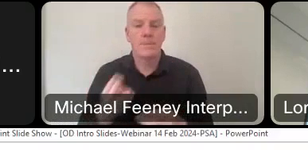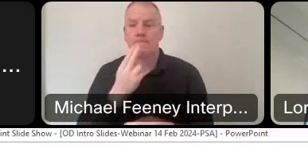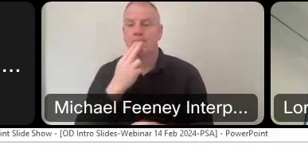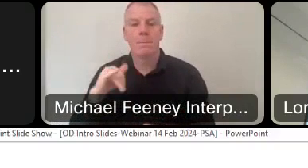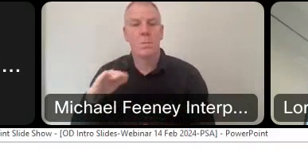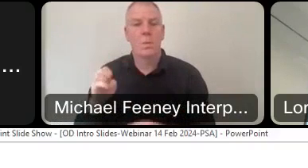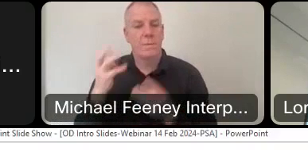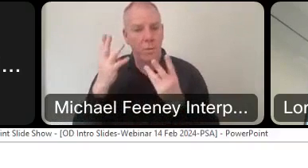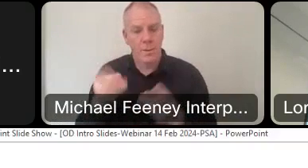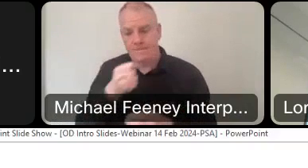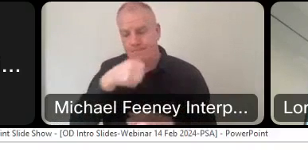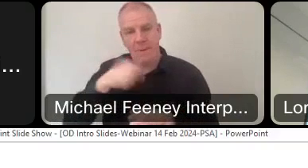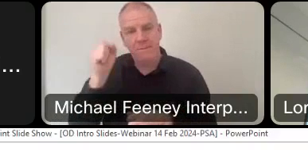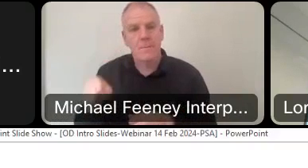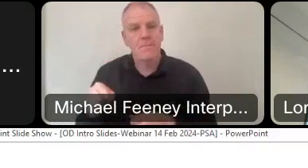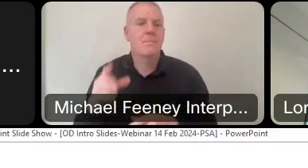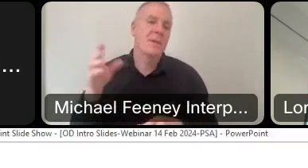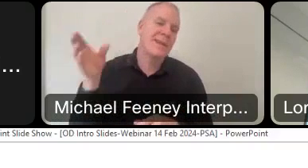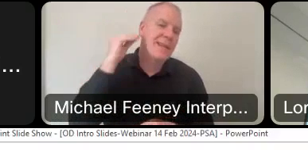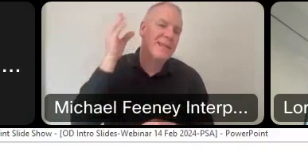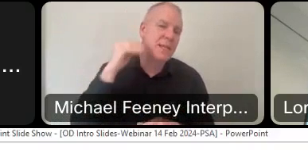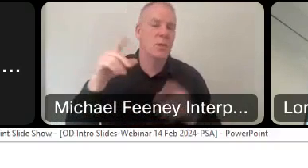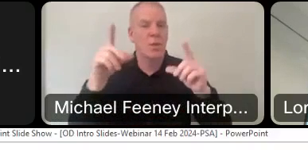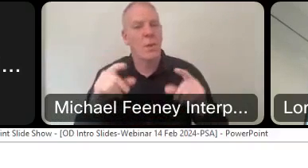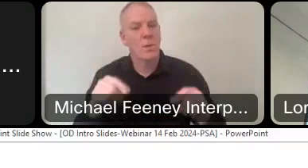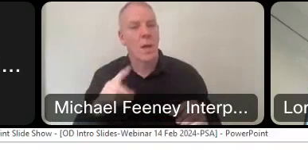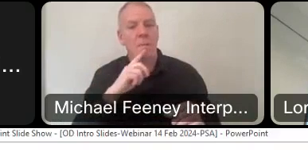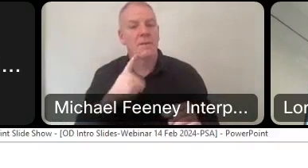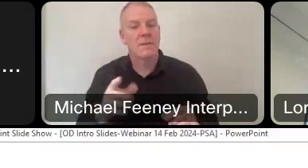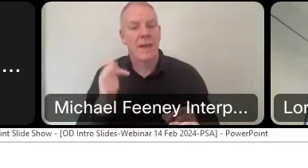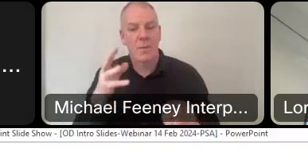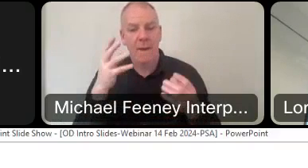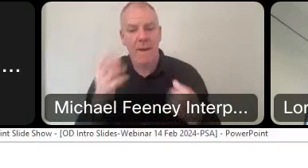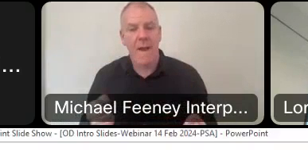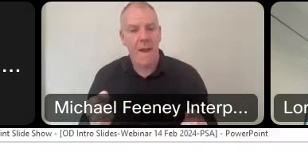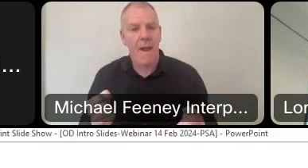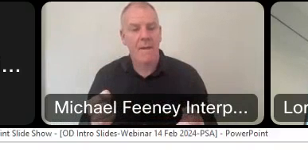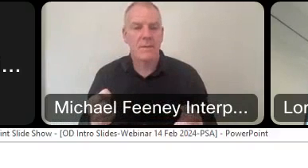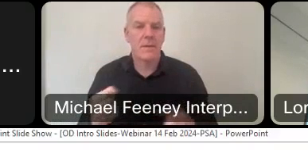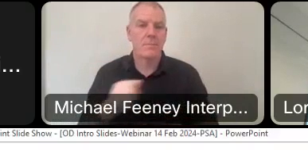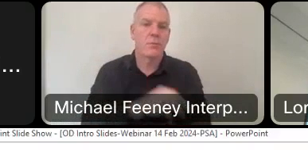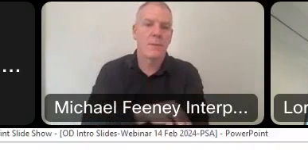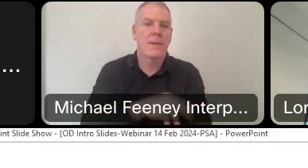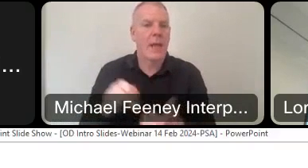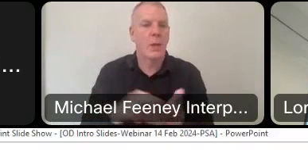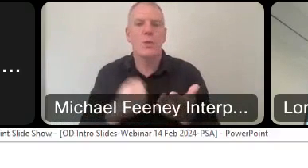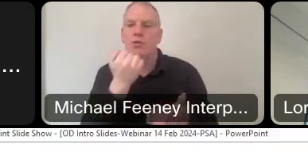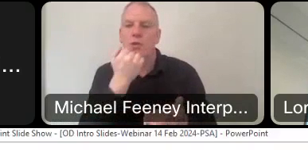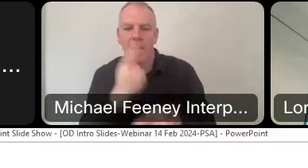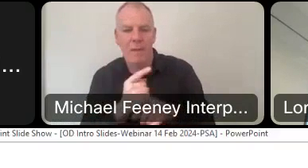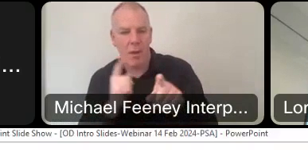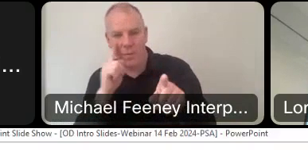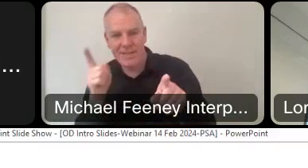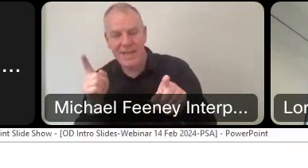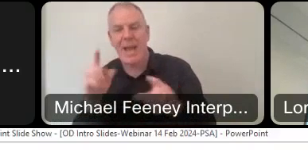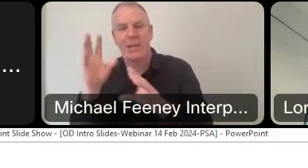throughout the webinar. And you can listen to the webinar over the computer, but if you do have any sound problems, you can dial in and the number there is on the screen and